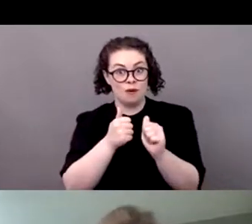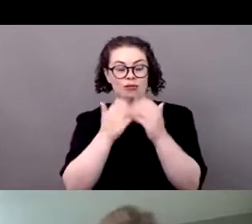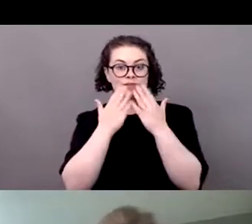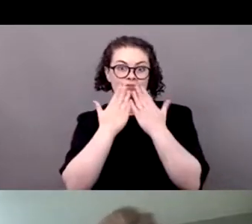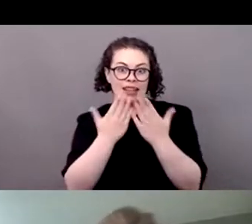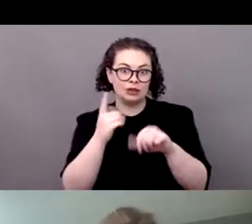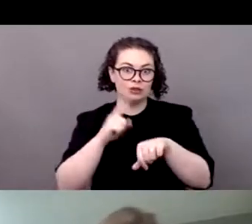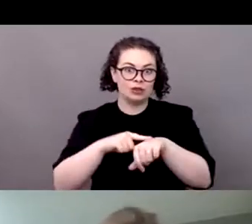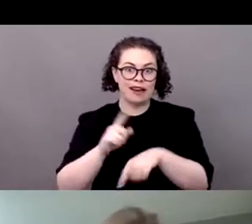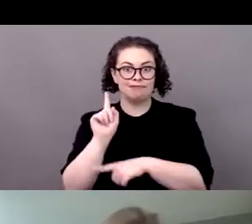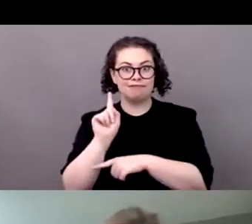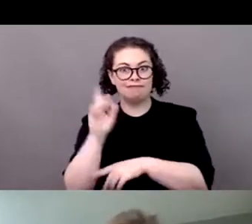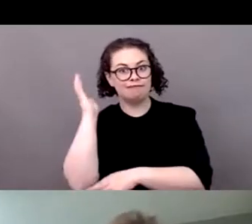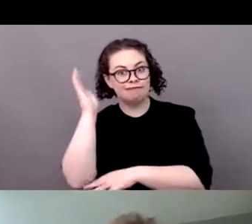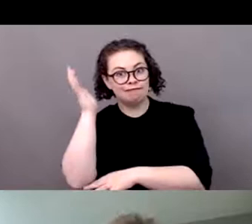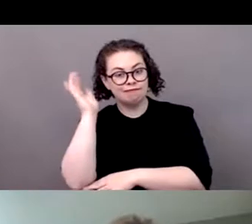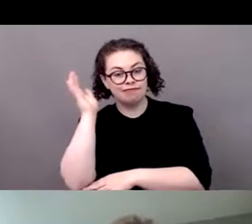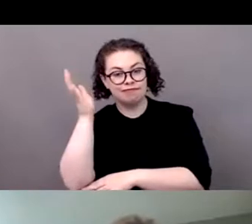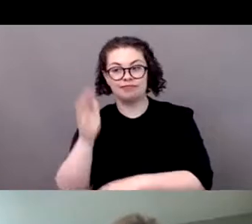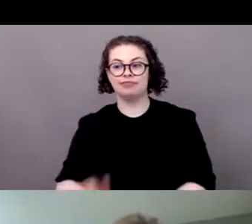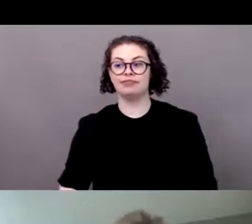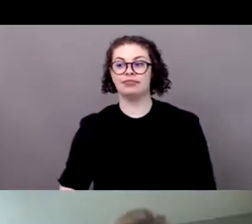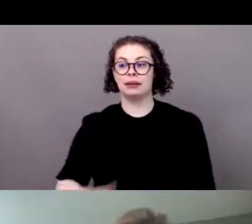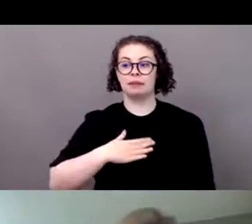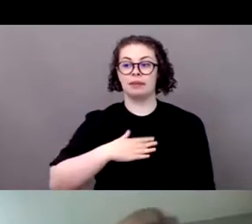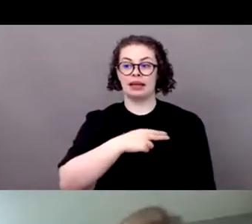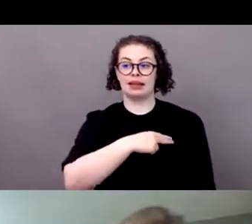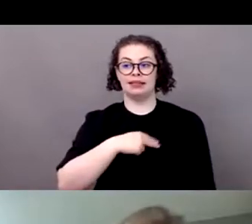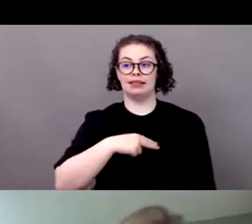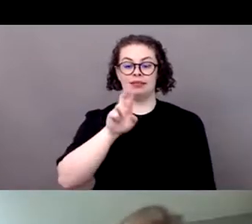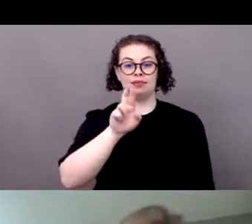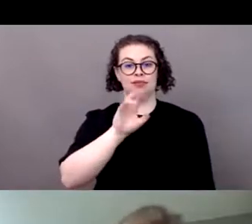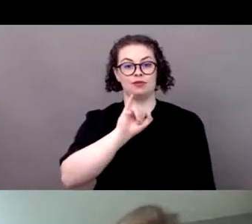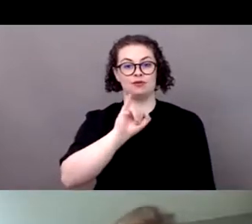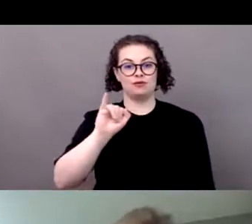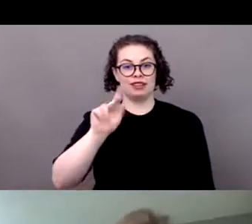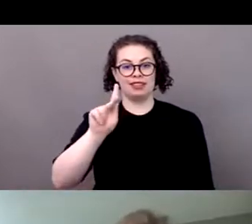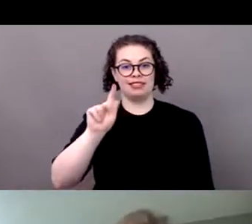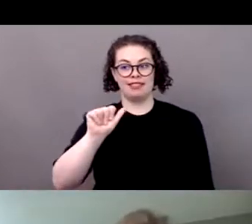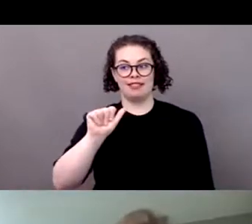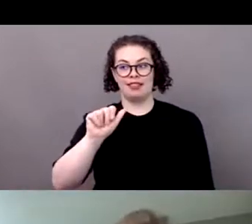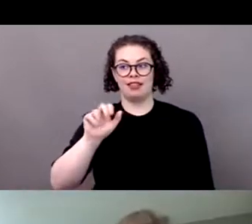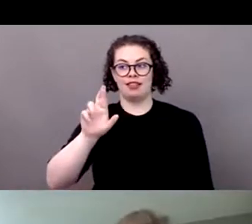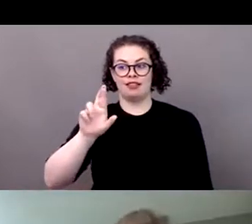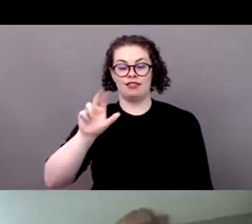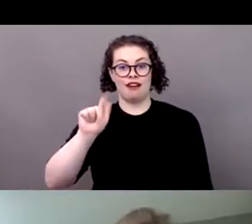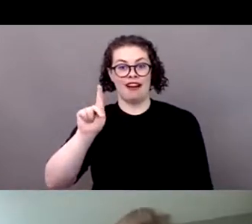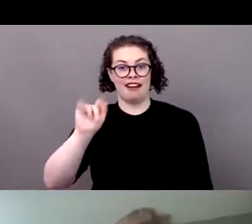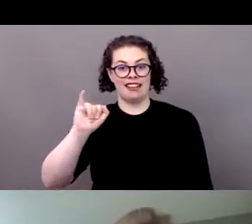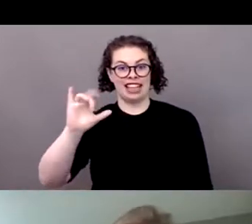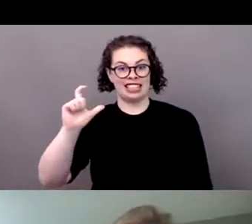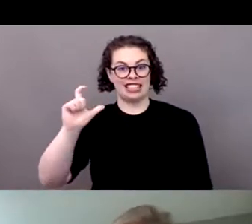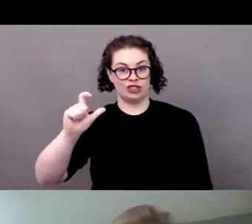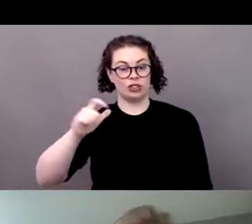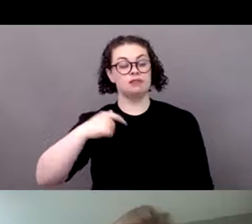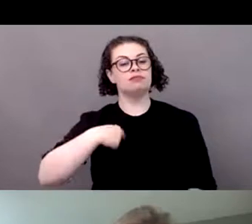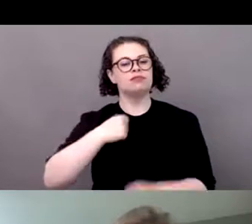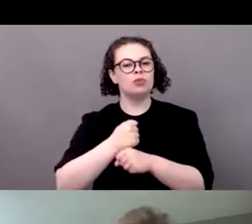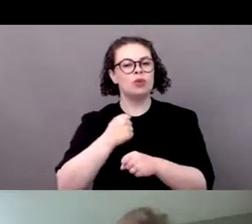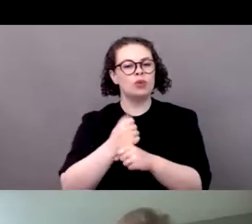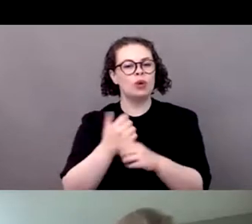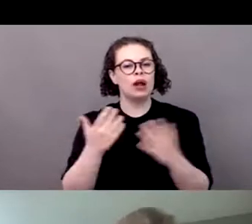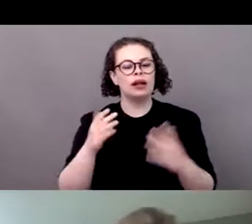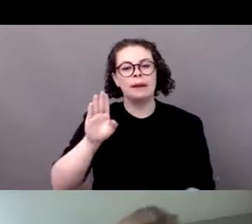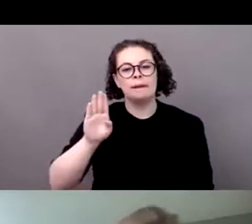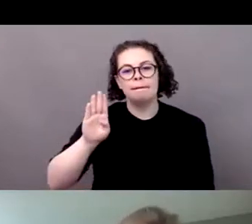is Riikka RAKIC, and I am the head of sustainability at the International Biathlon Union. I believe many of you know the sport of biathlon.